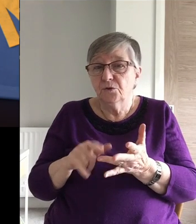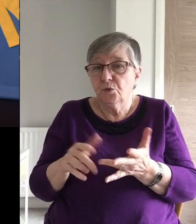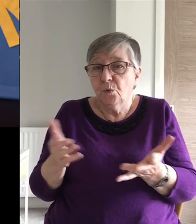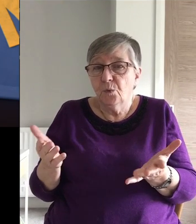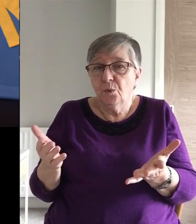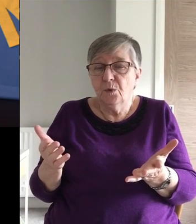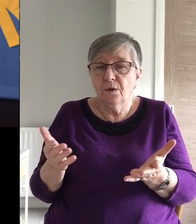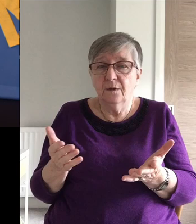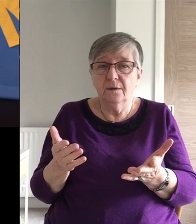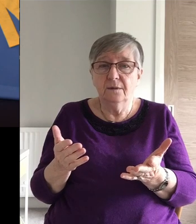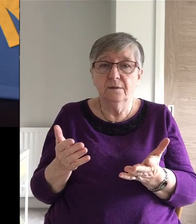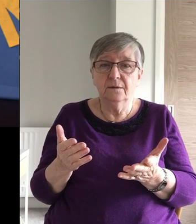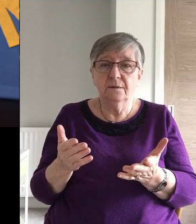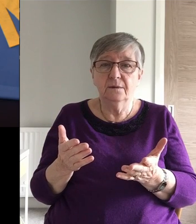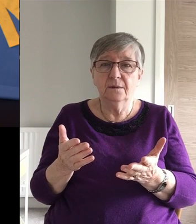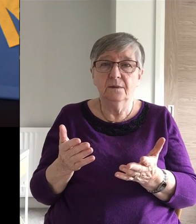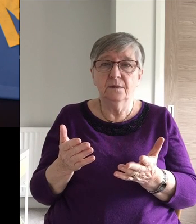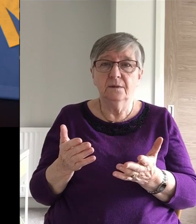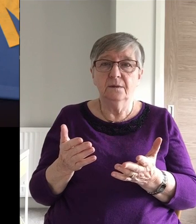So,